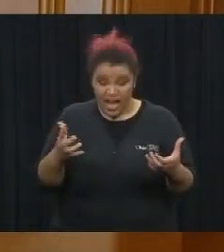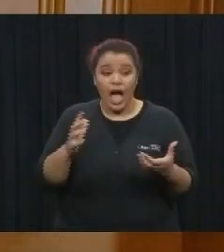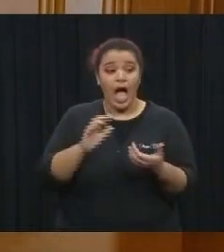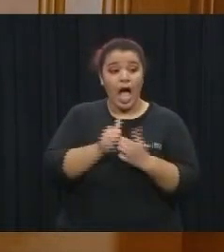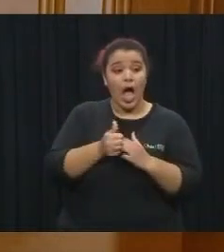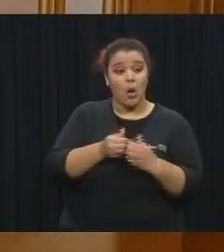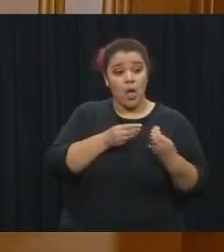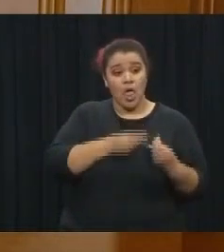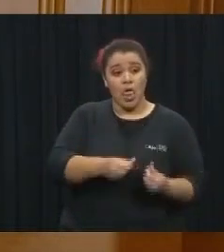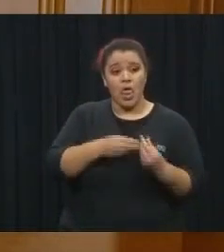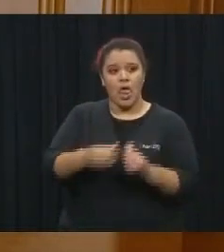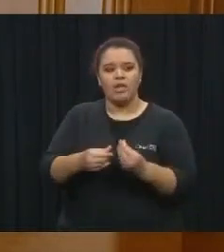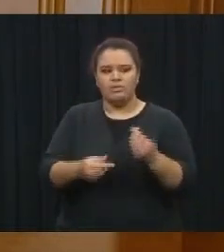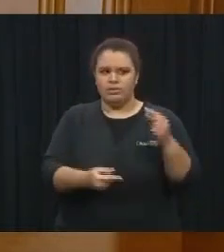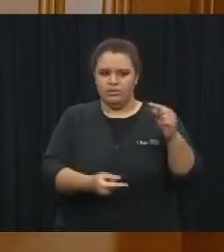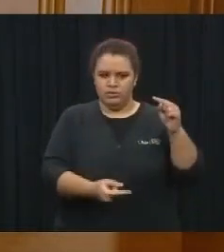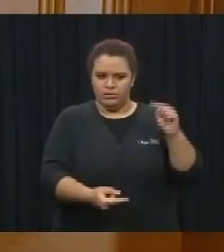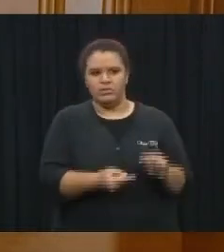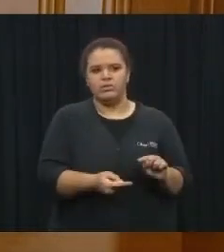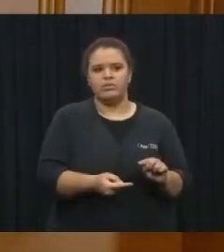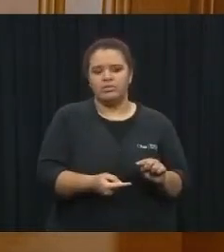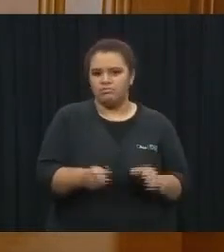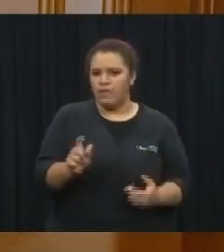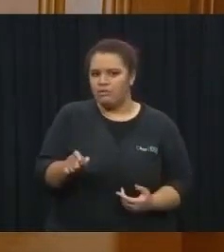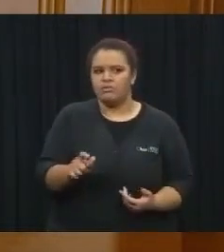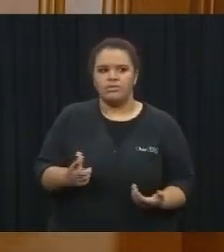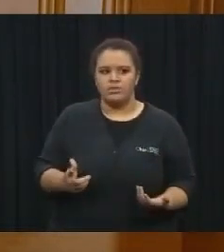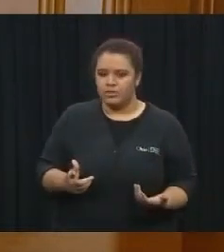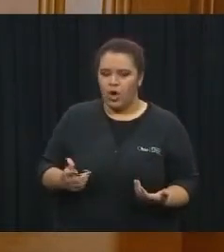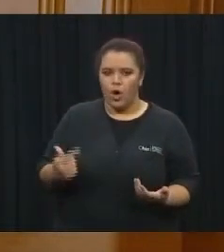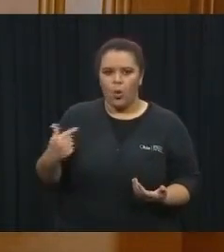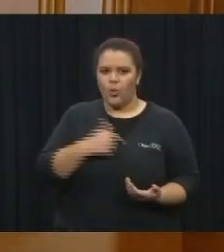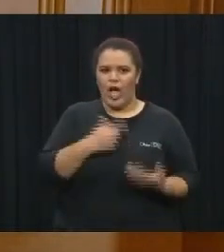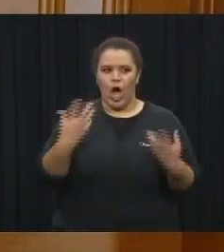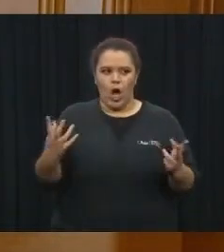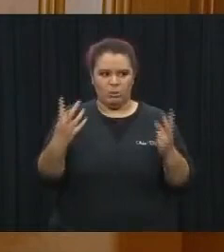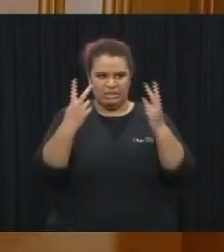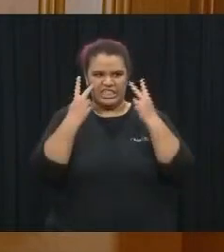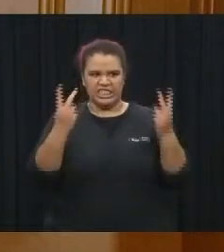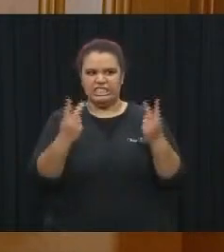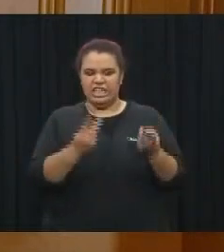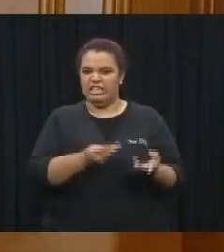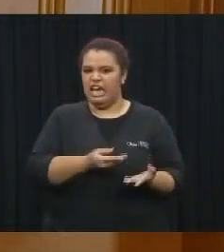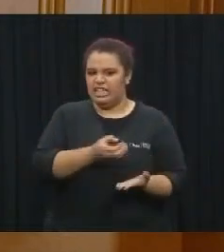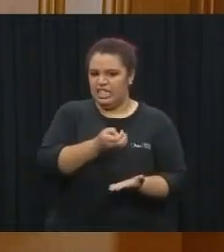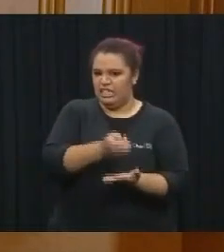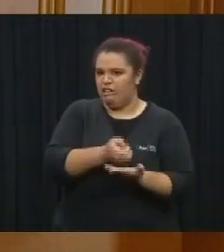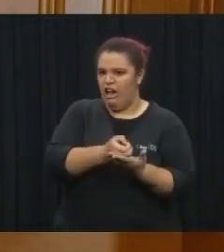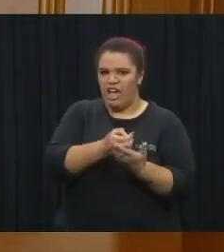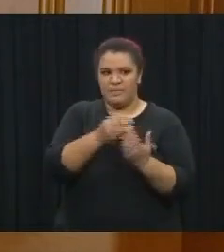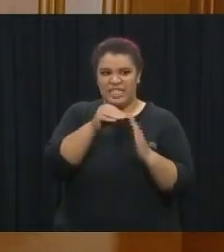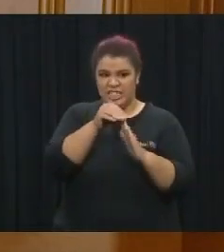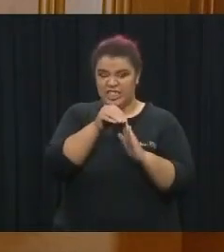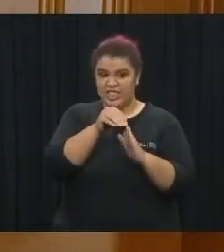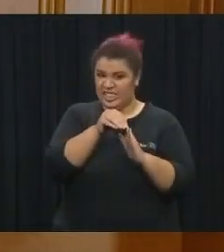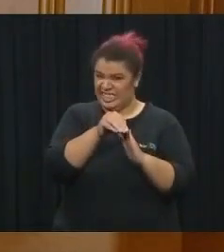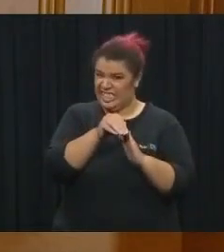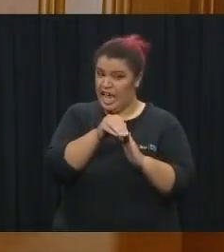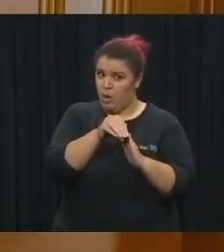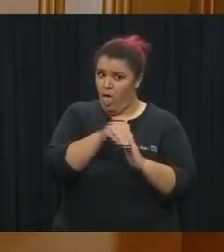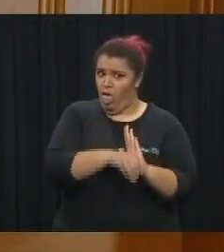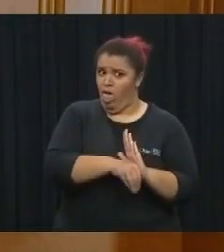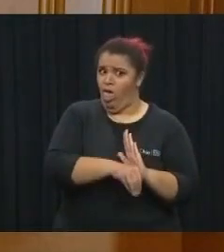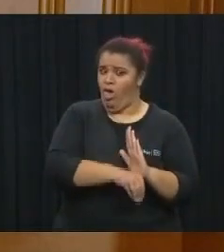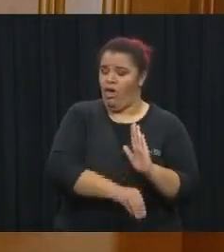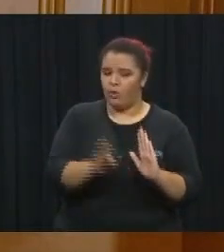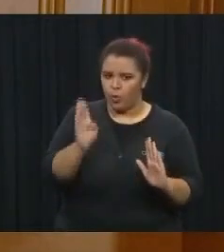very tough time. We know what's happening to the economy already. We know that that's going to continue. We will come out of this,